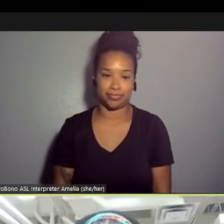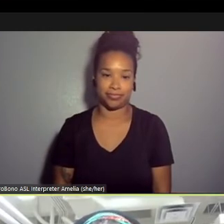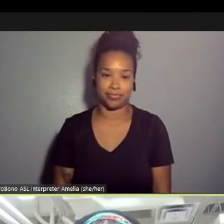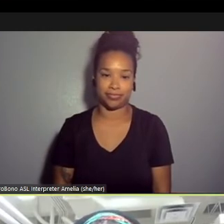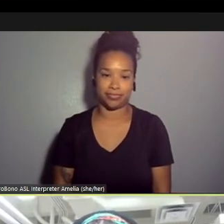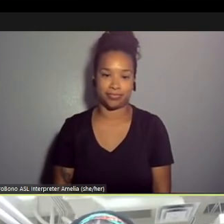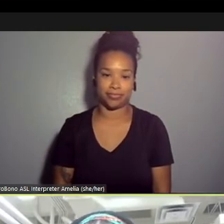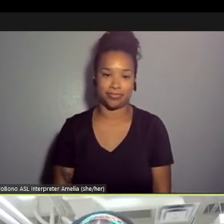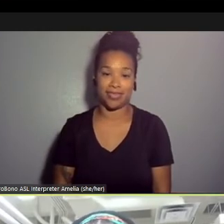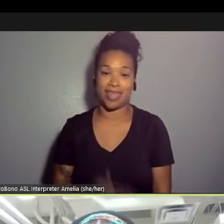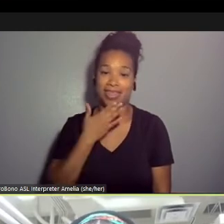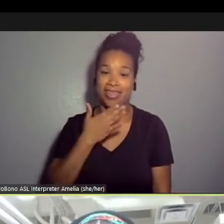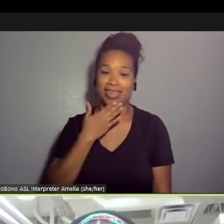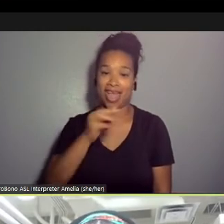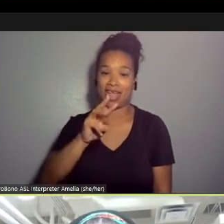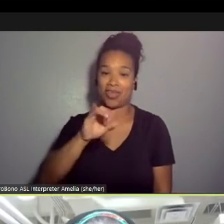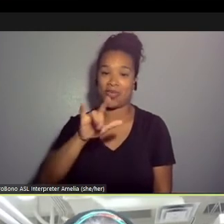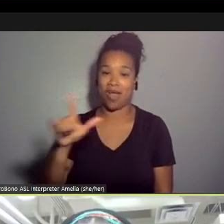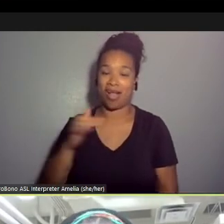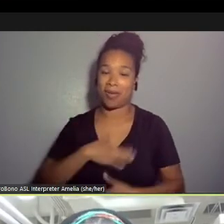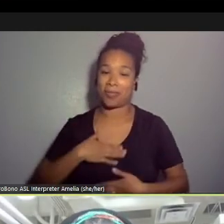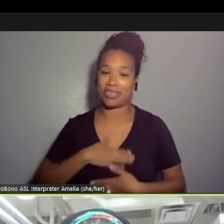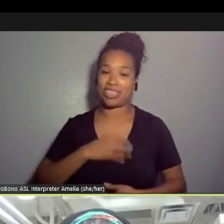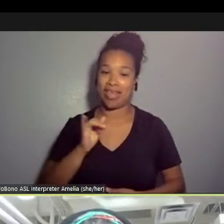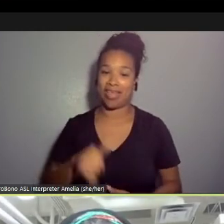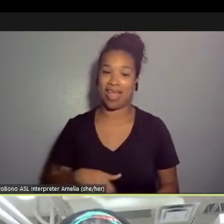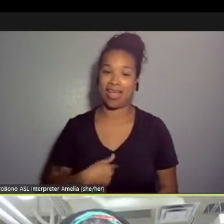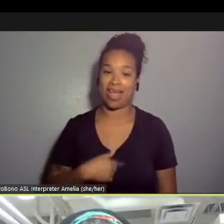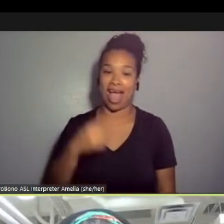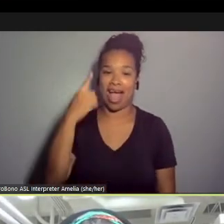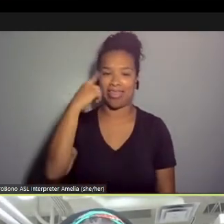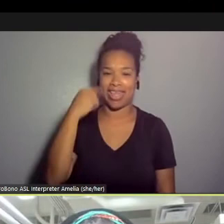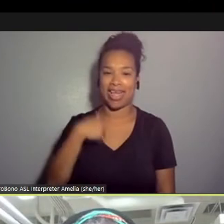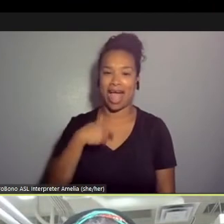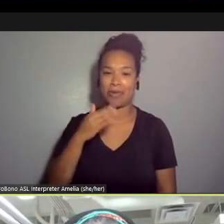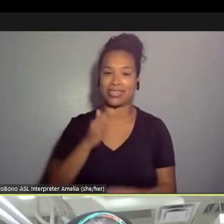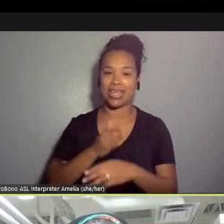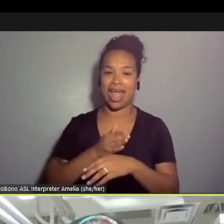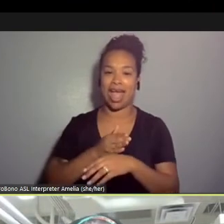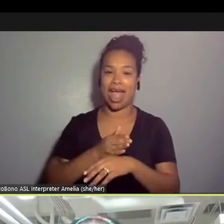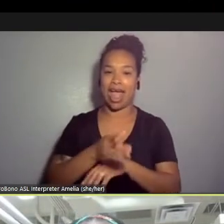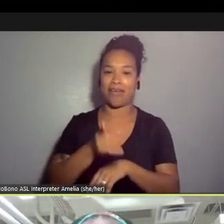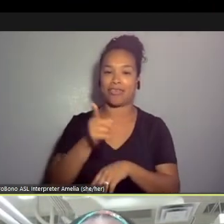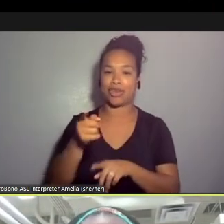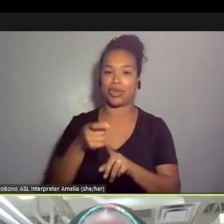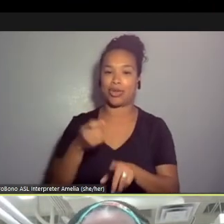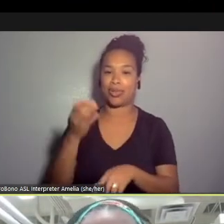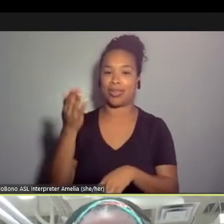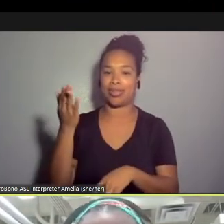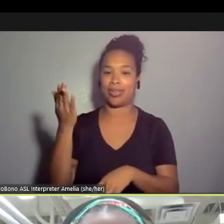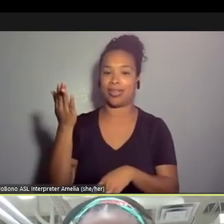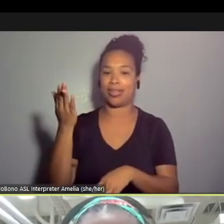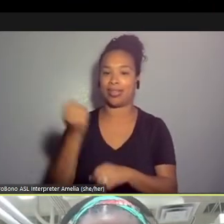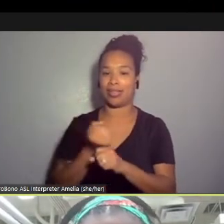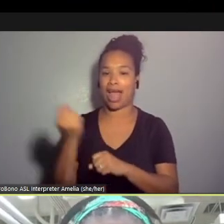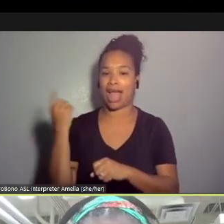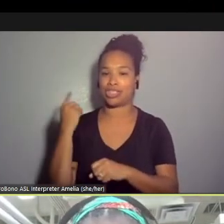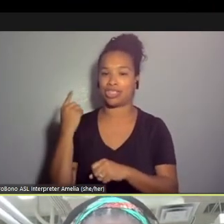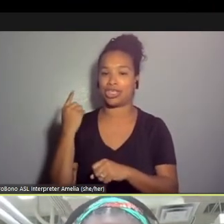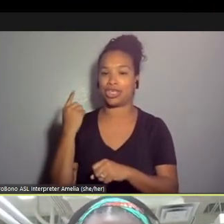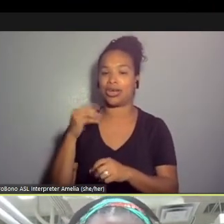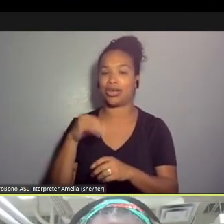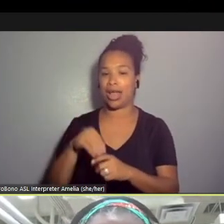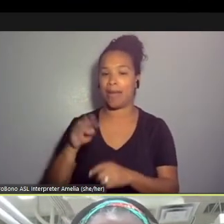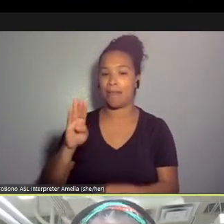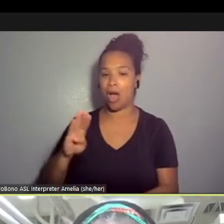Thanks, Will. Appreciate that. I think I came after you for last season at Baltimore, too. I saw a poster.